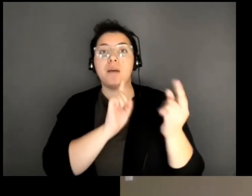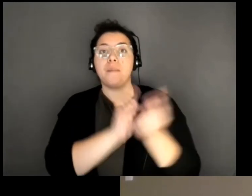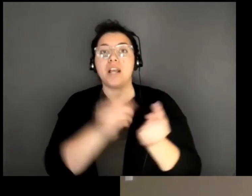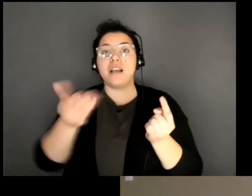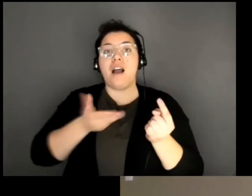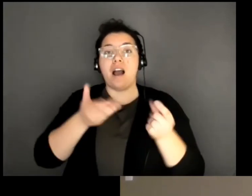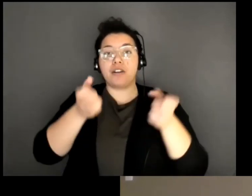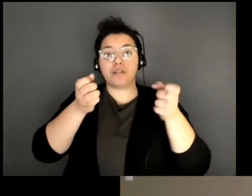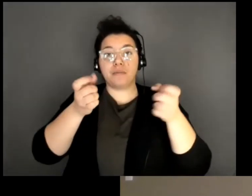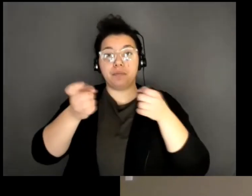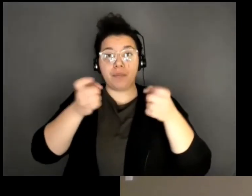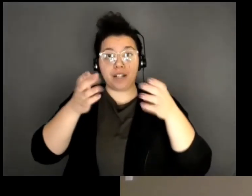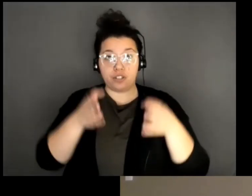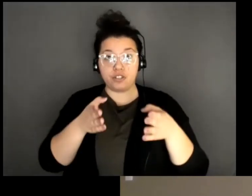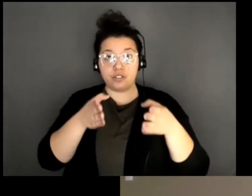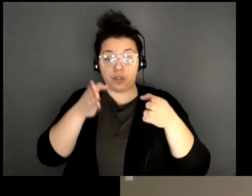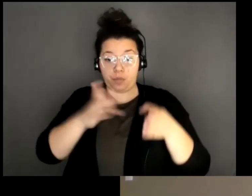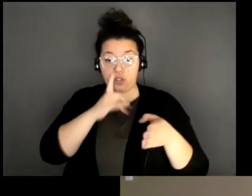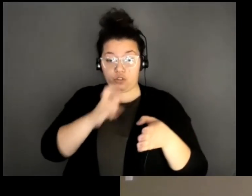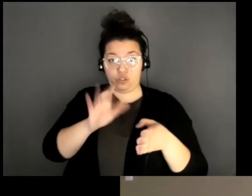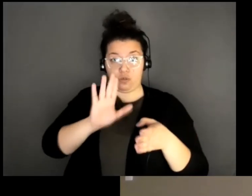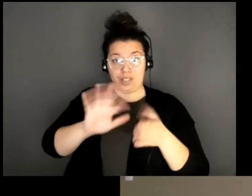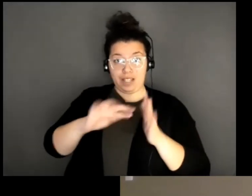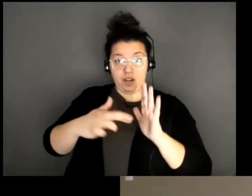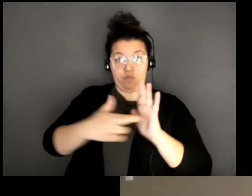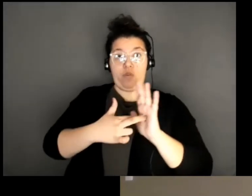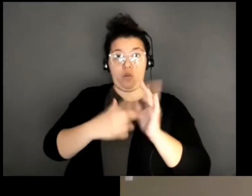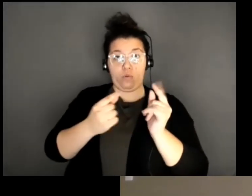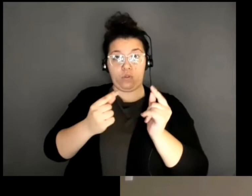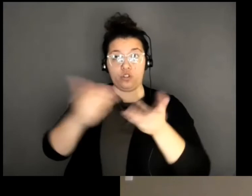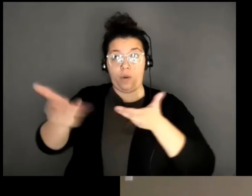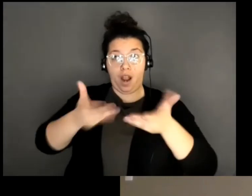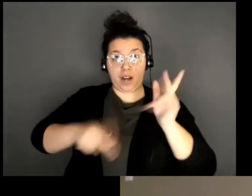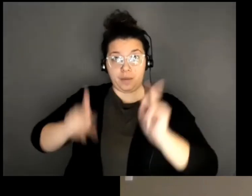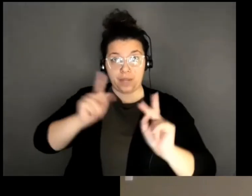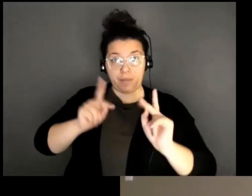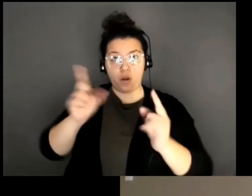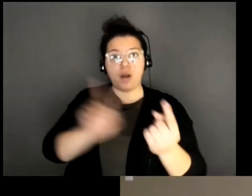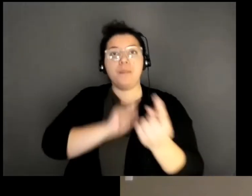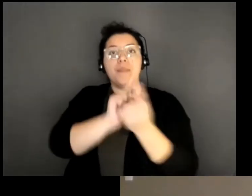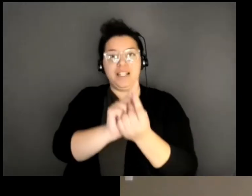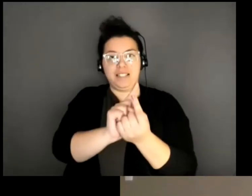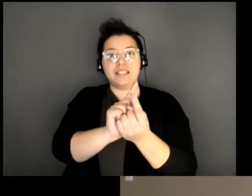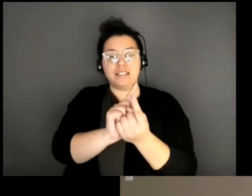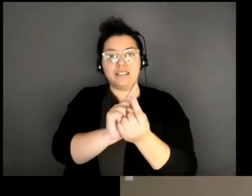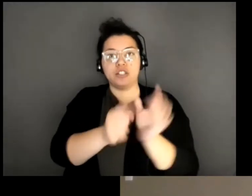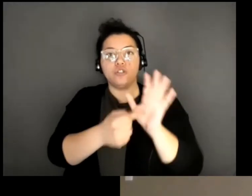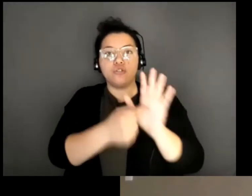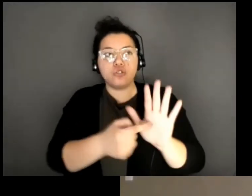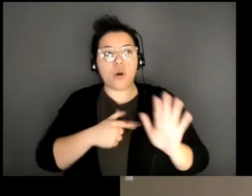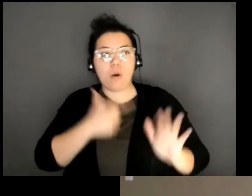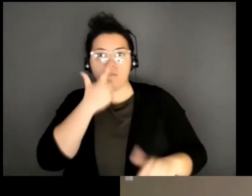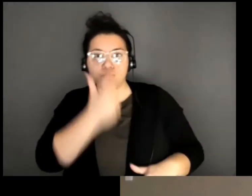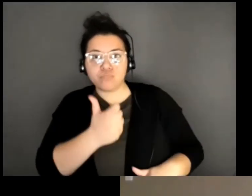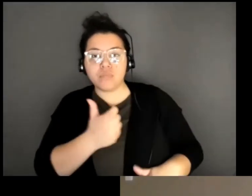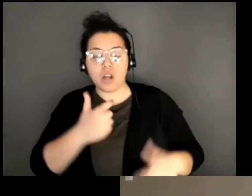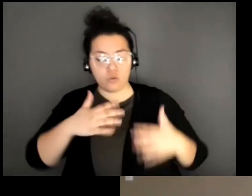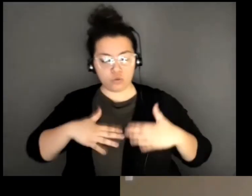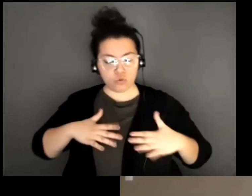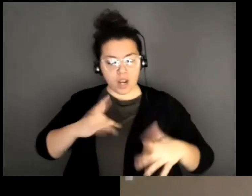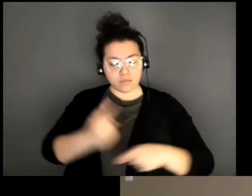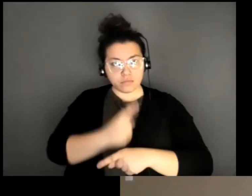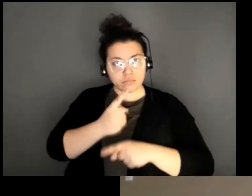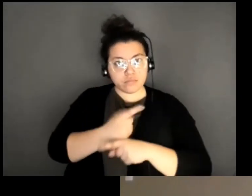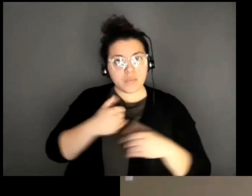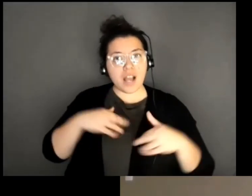that position, that restaurant, wherever it is that you want to work. Show the initiative, take the initiative, make sure you're dressed appropriately, make sure you've got your